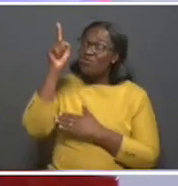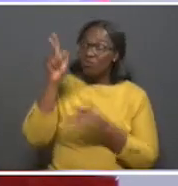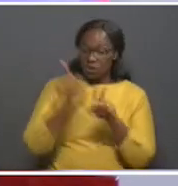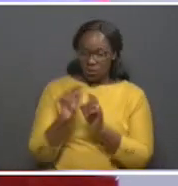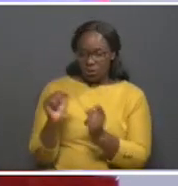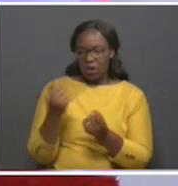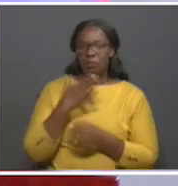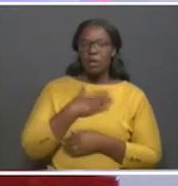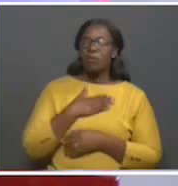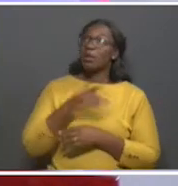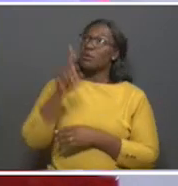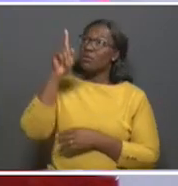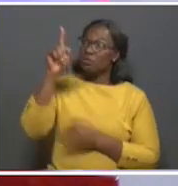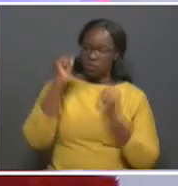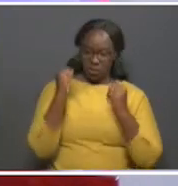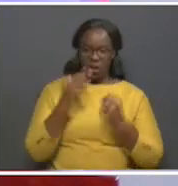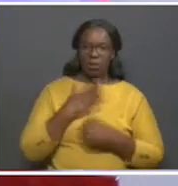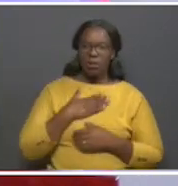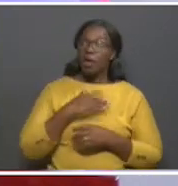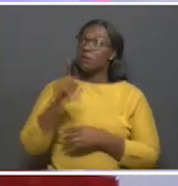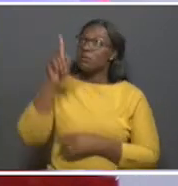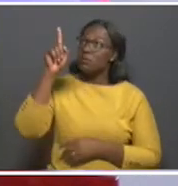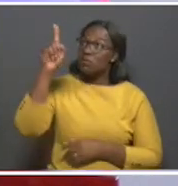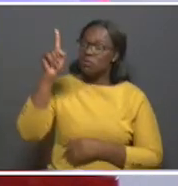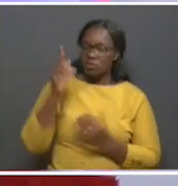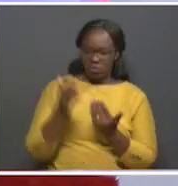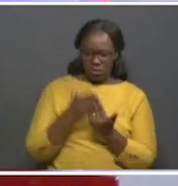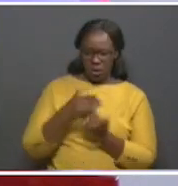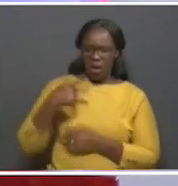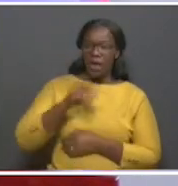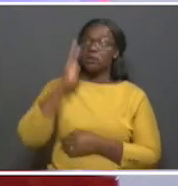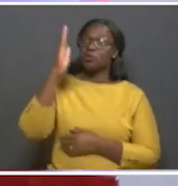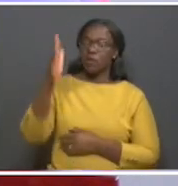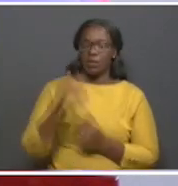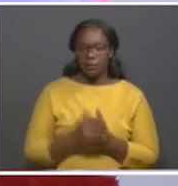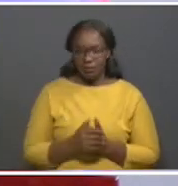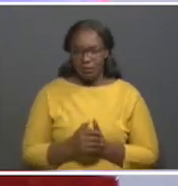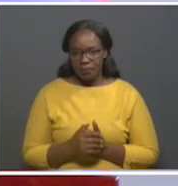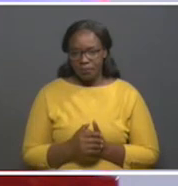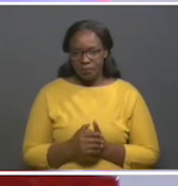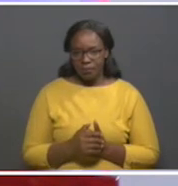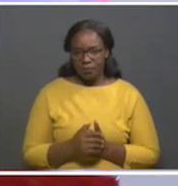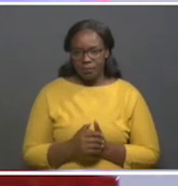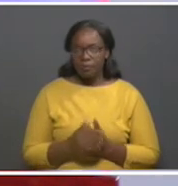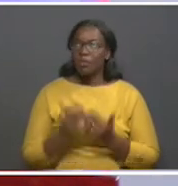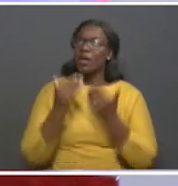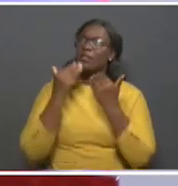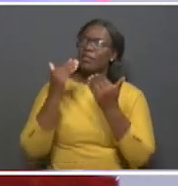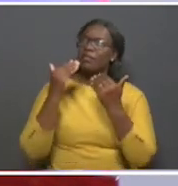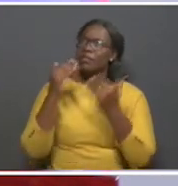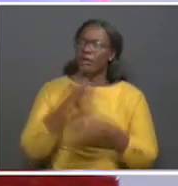refuge. You are our strength. You will hold us fast, oh God. We thank you,